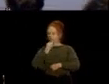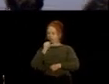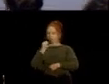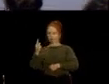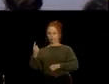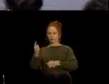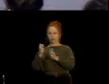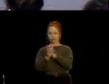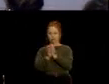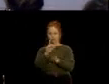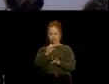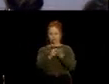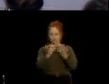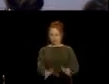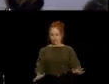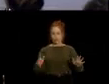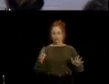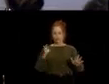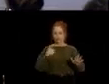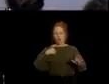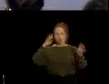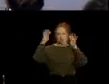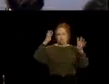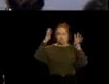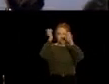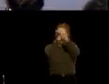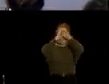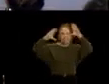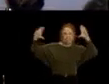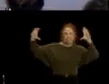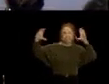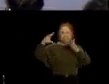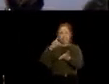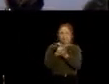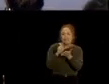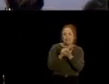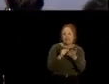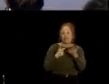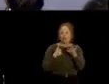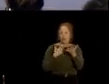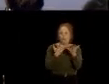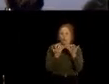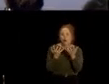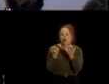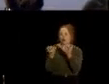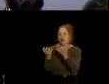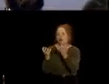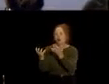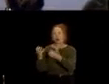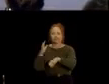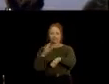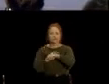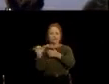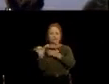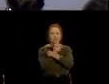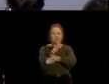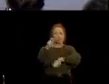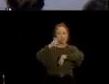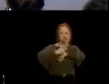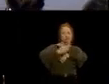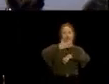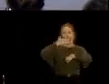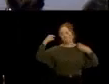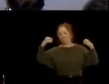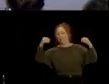these grandiose ideas of what publication should look like. I wanted desperately to be on the New York Times bestsellers list. I wanted to